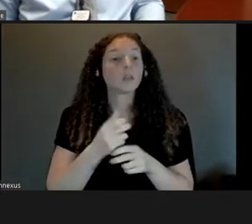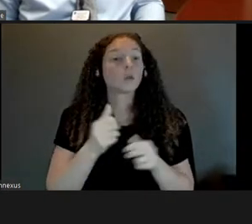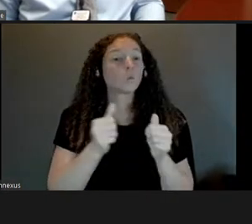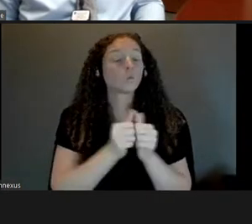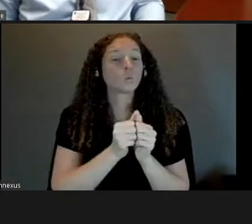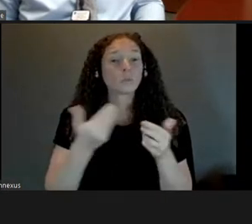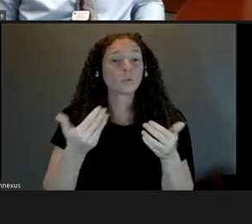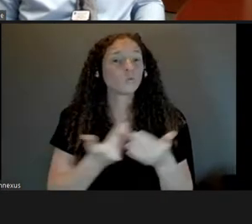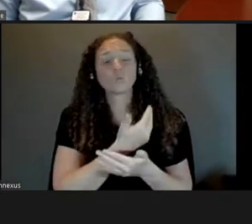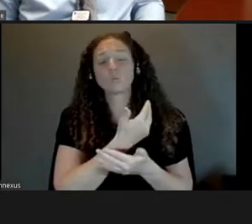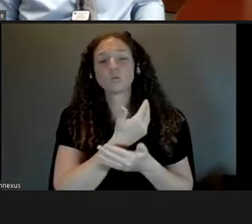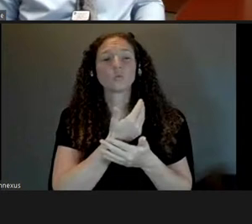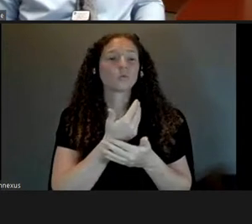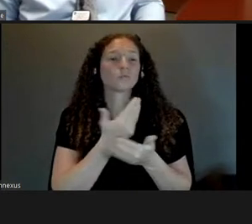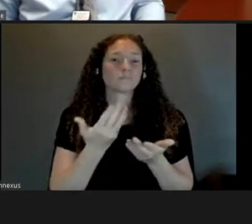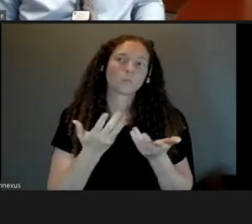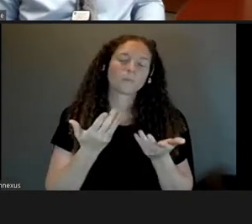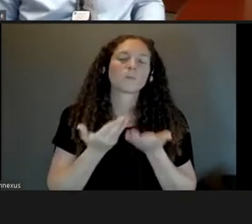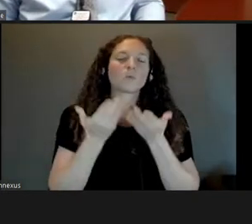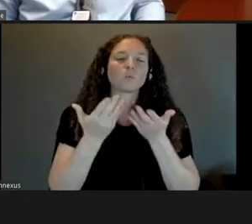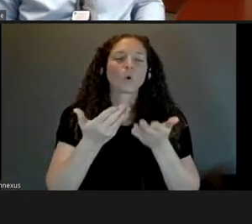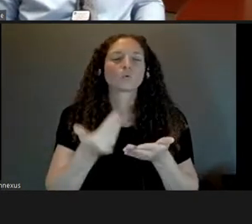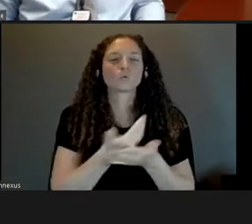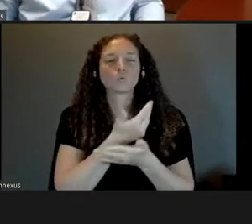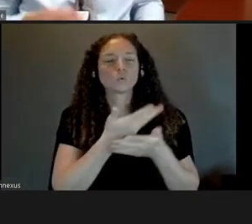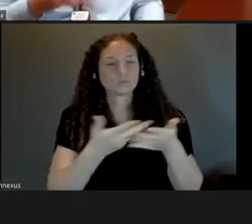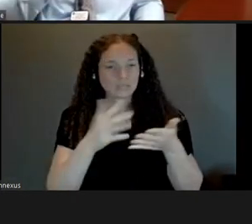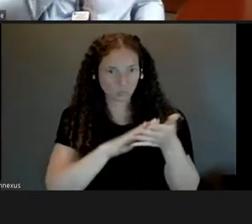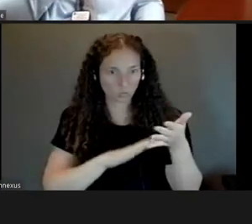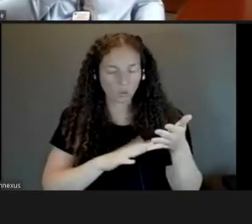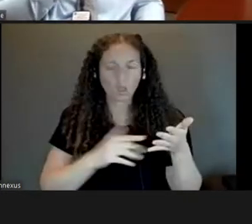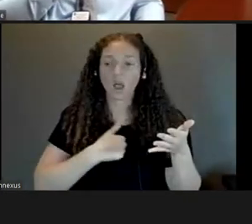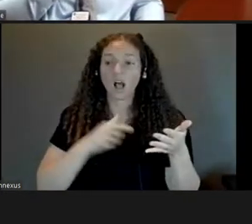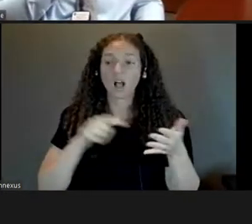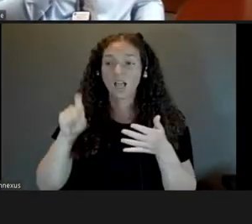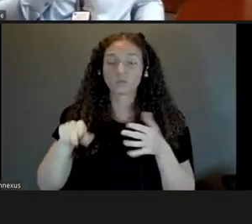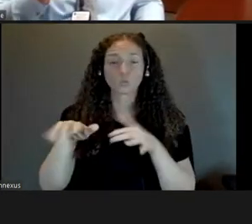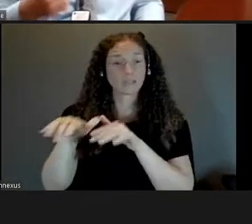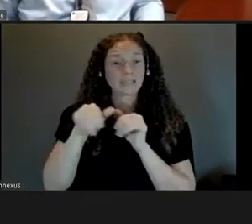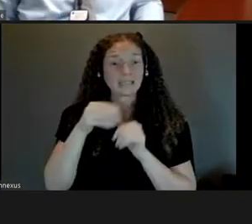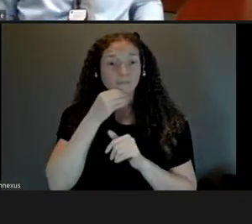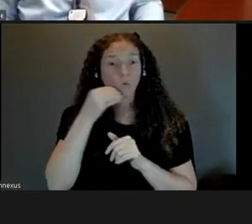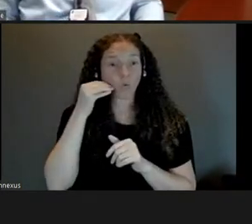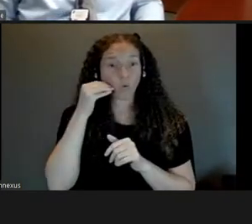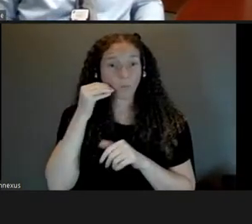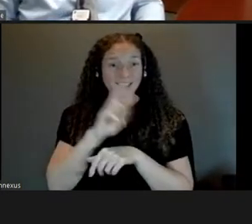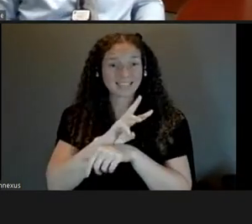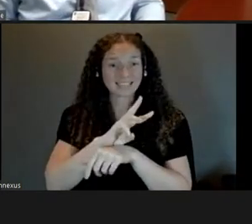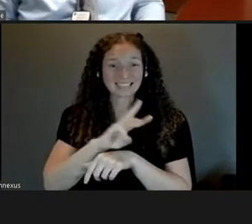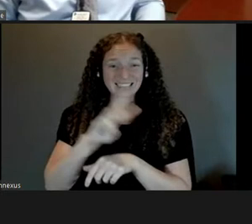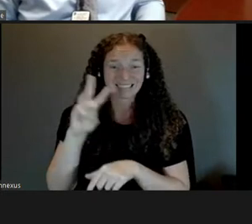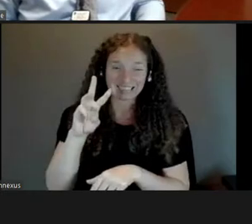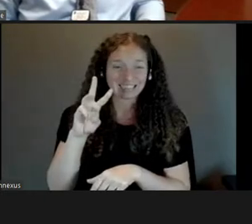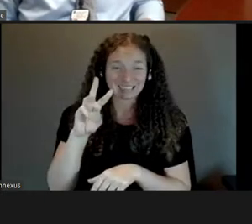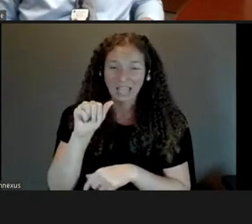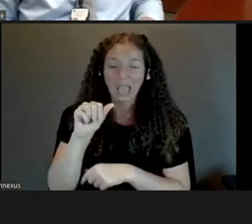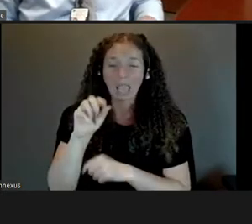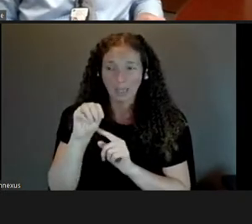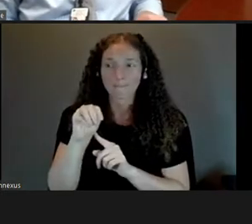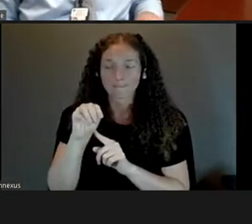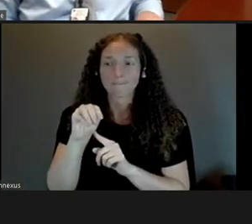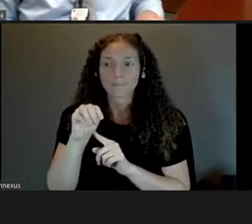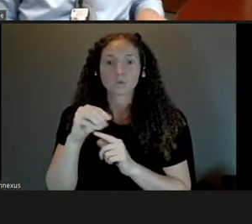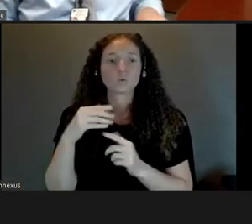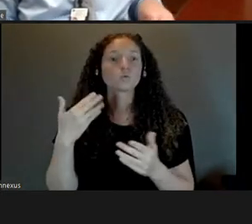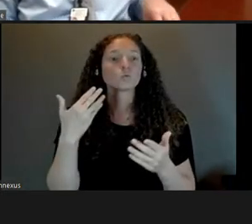with the proposed new train schedule, I will have to leave my home by 6 a.m. in order to make